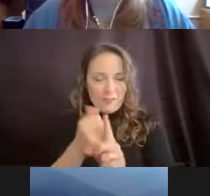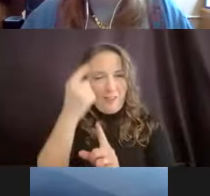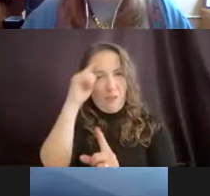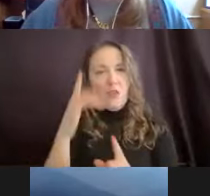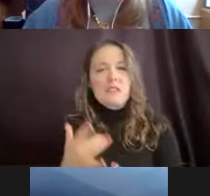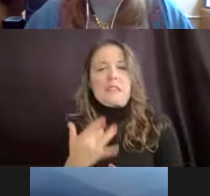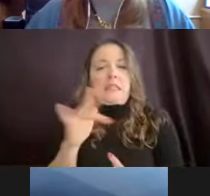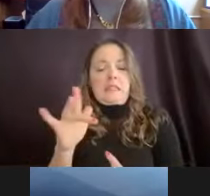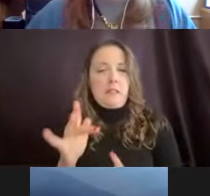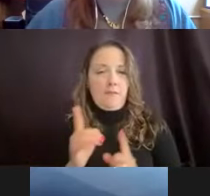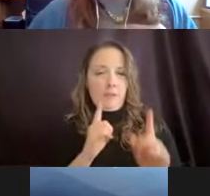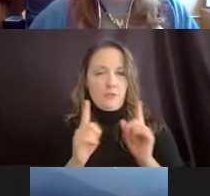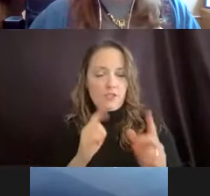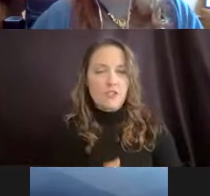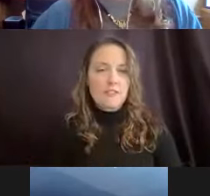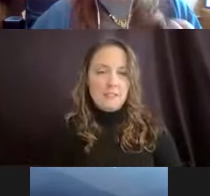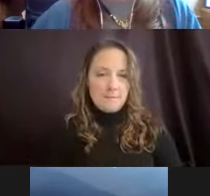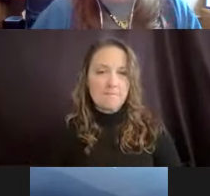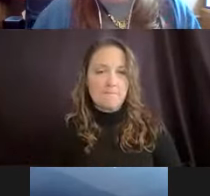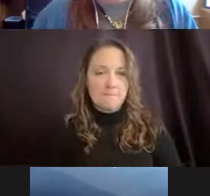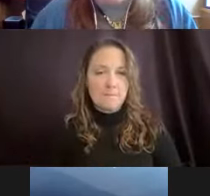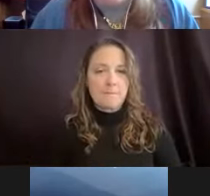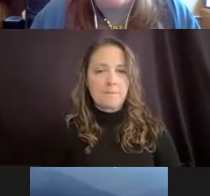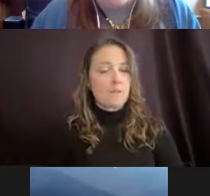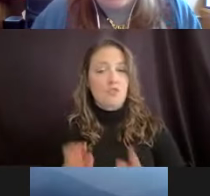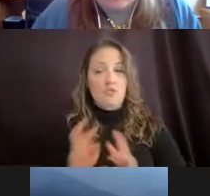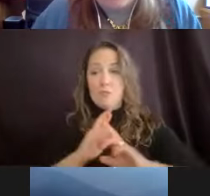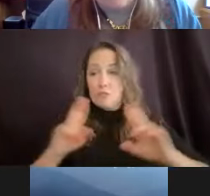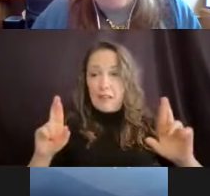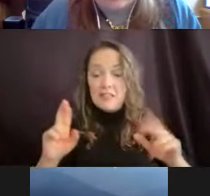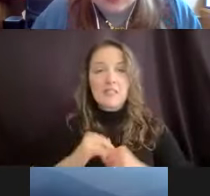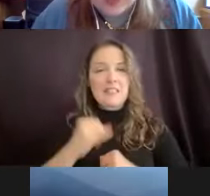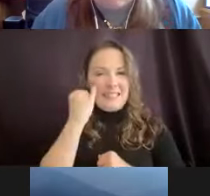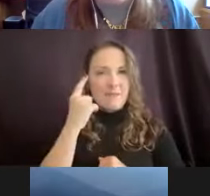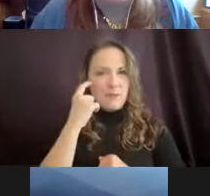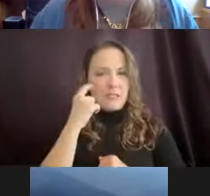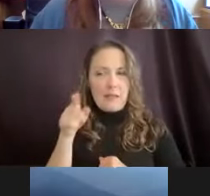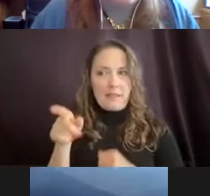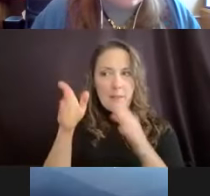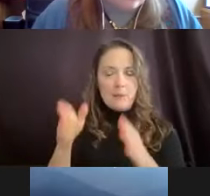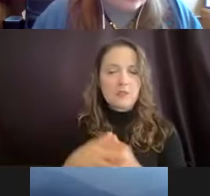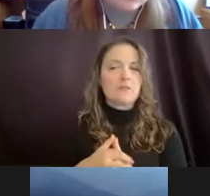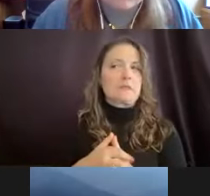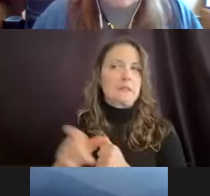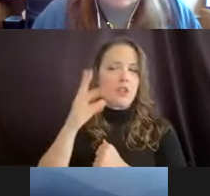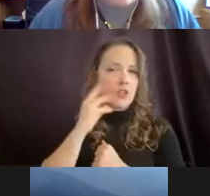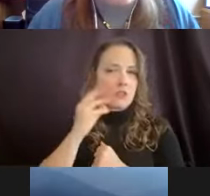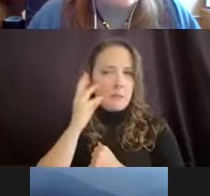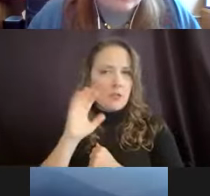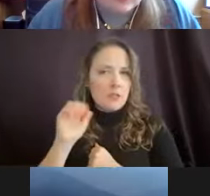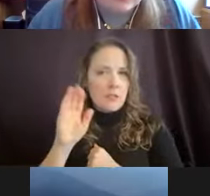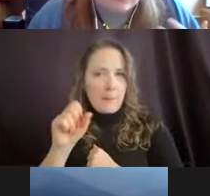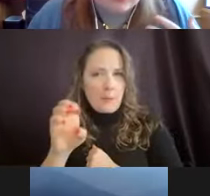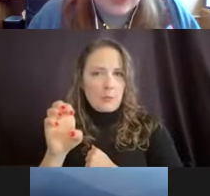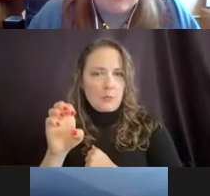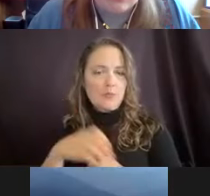conversations, to get ready on your own if you're suspecting that the young person in your life is experiencing abuse or